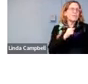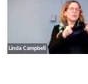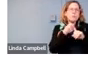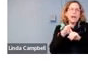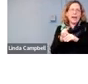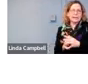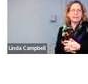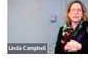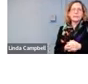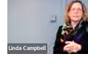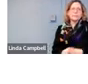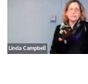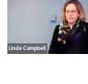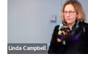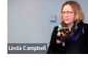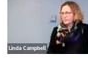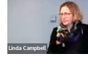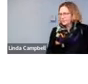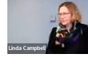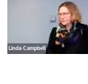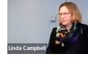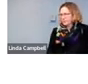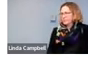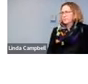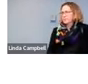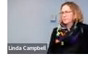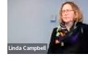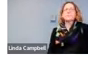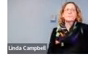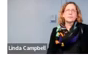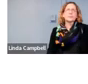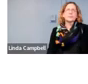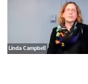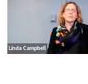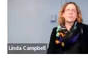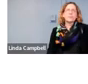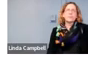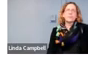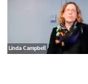coastline. And so, again, these are just a couple of the impacts that we see.